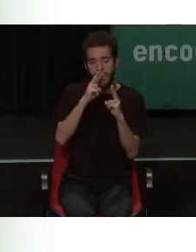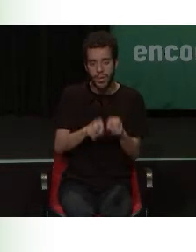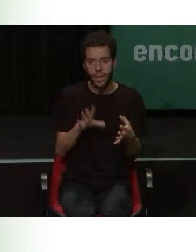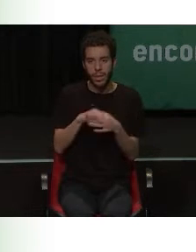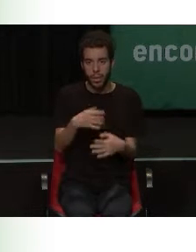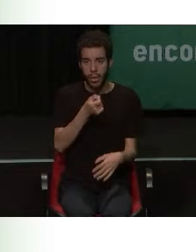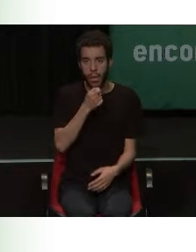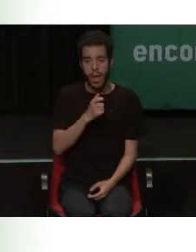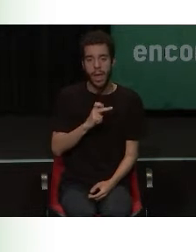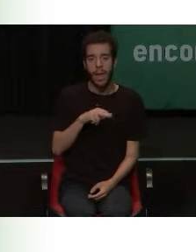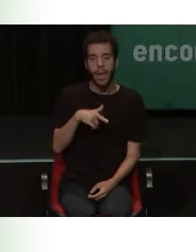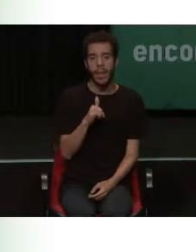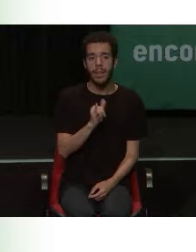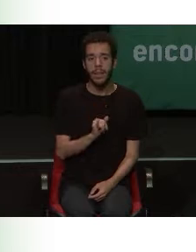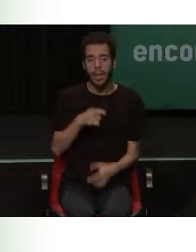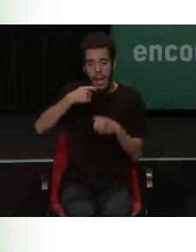whereby